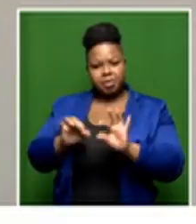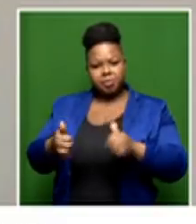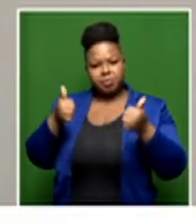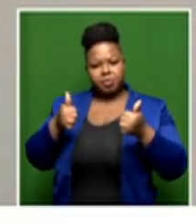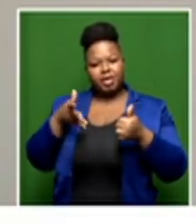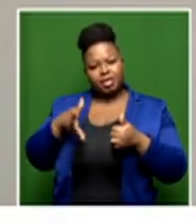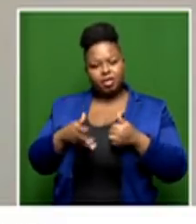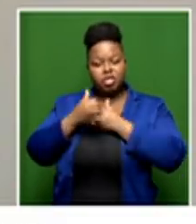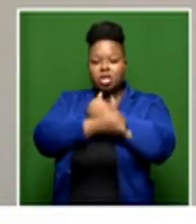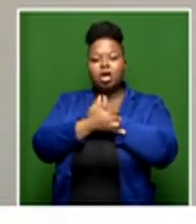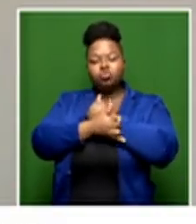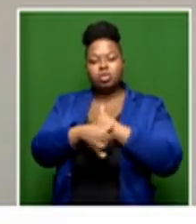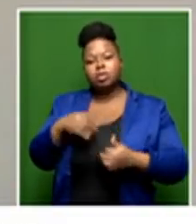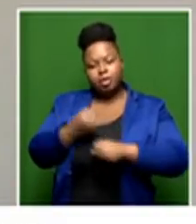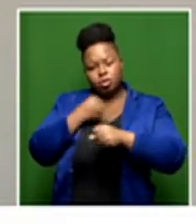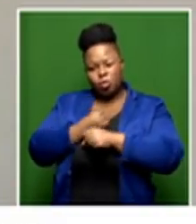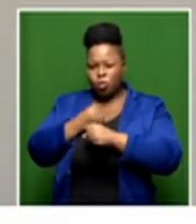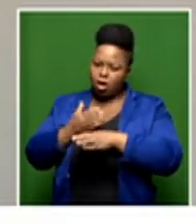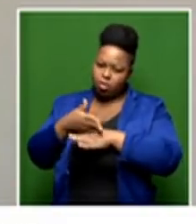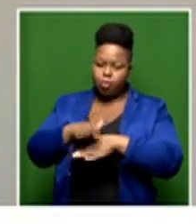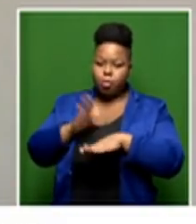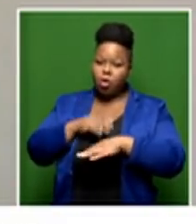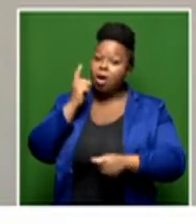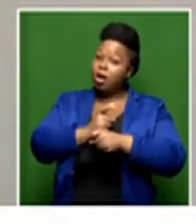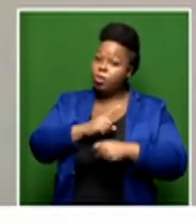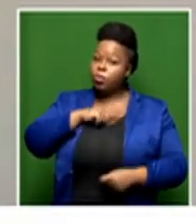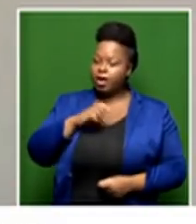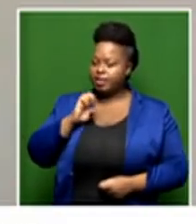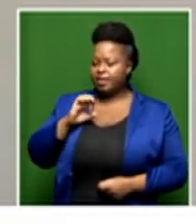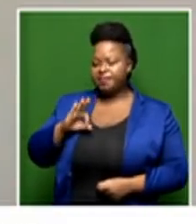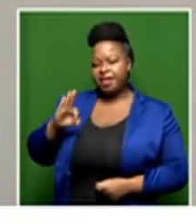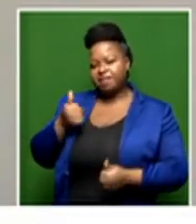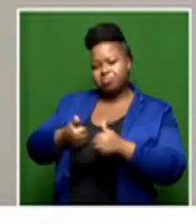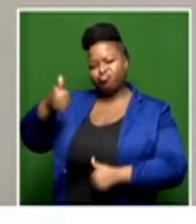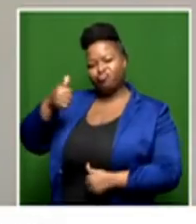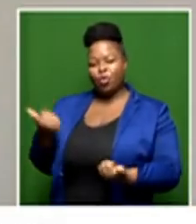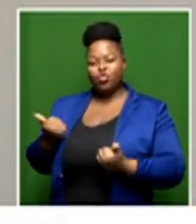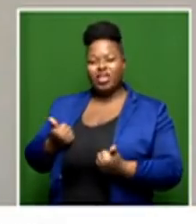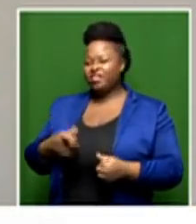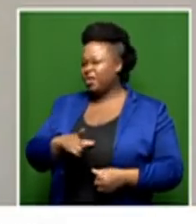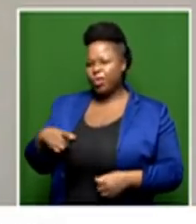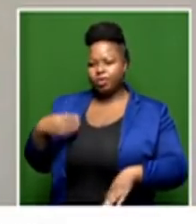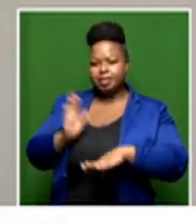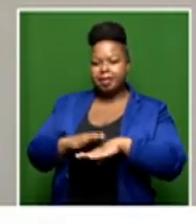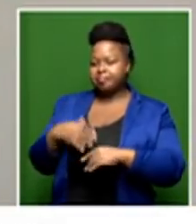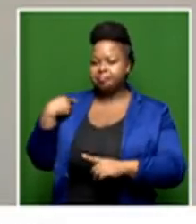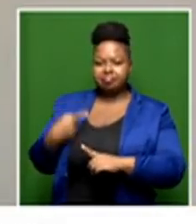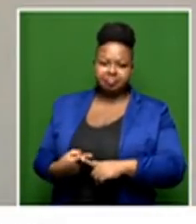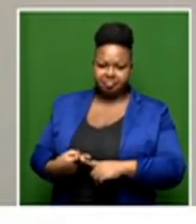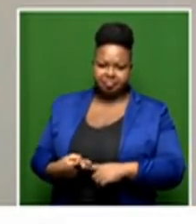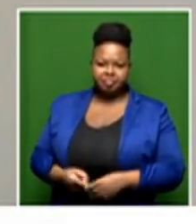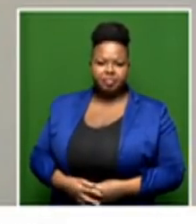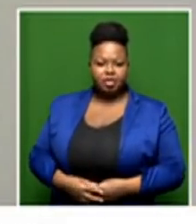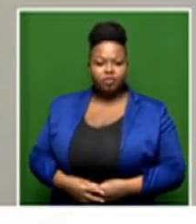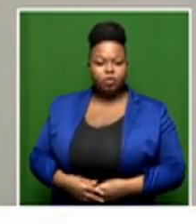country, they're going to have to work harder, because the EFF has sort of played that role for the longest period in